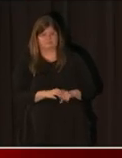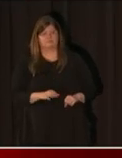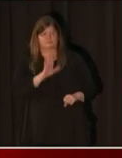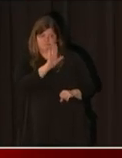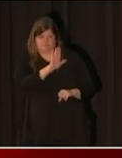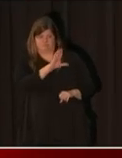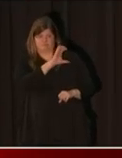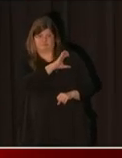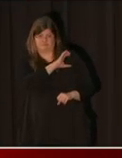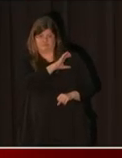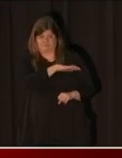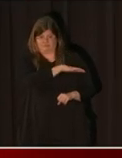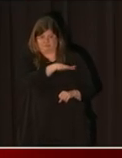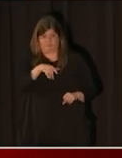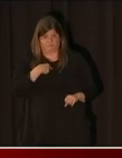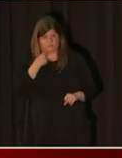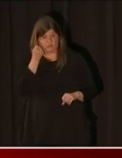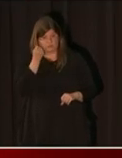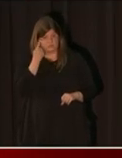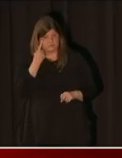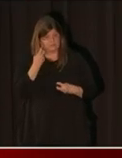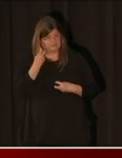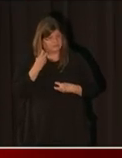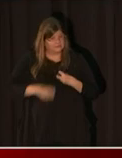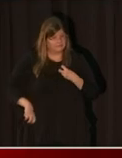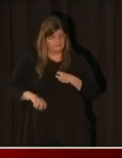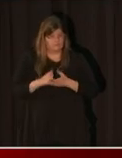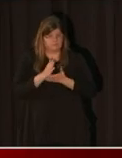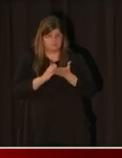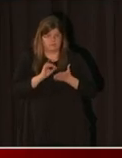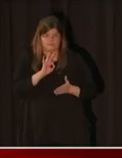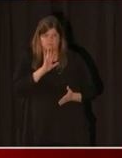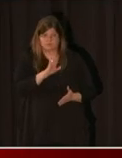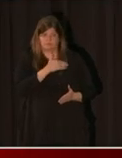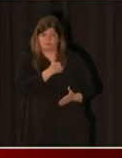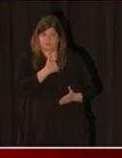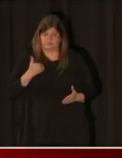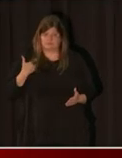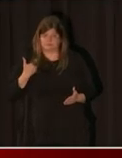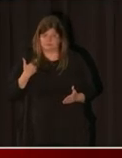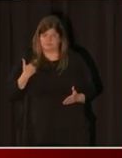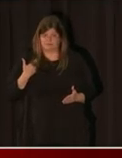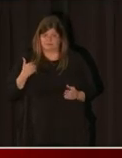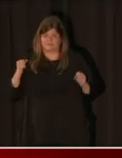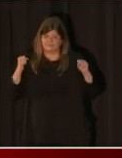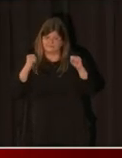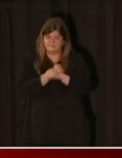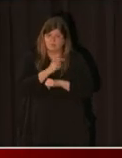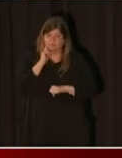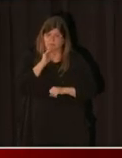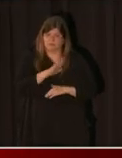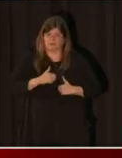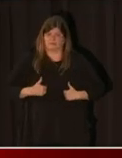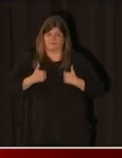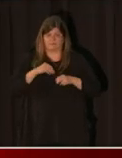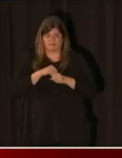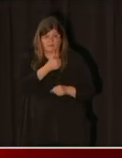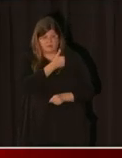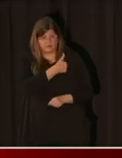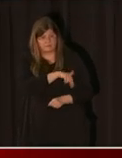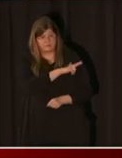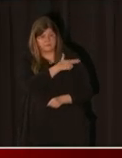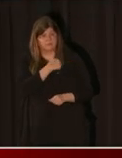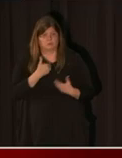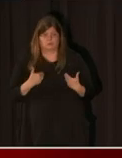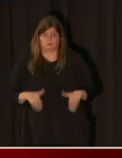know, I understand it's a very difficult time with some of your own members, fighting for their lives in the hospital at this point. But we